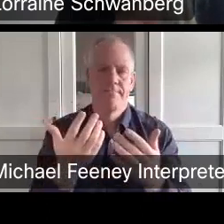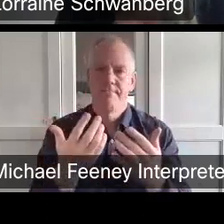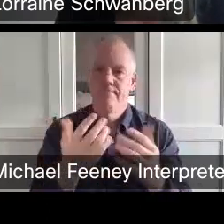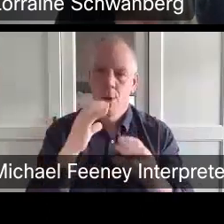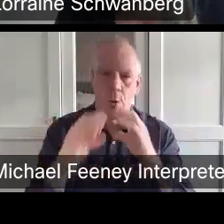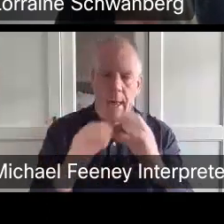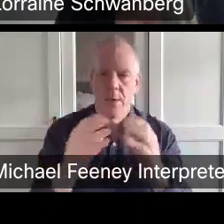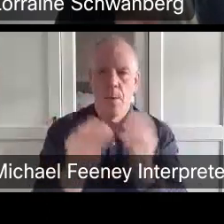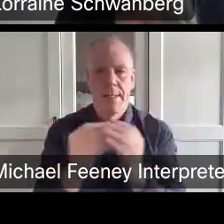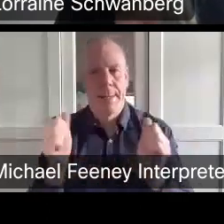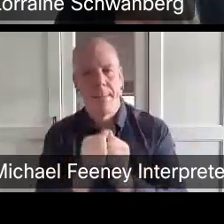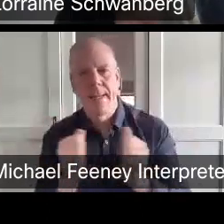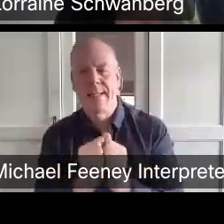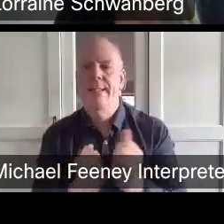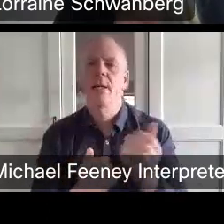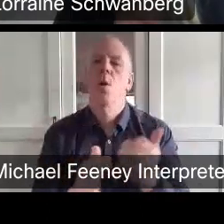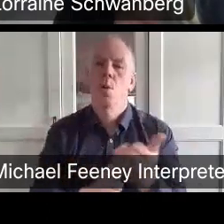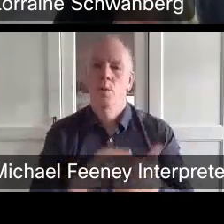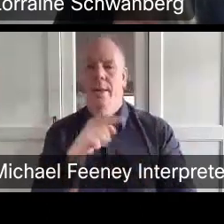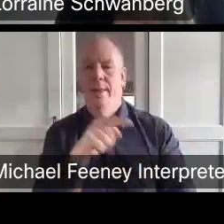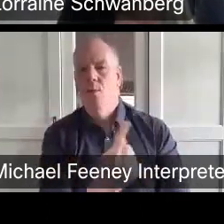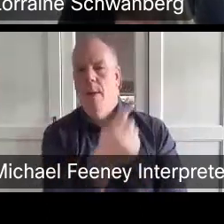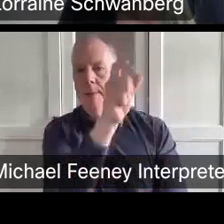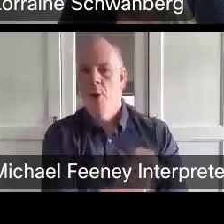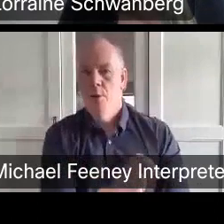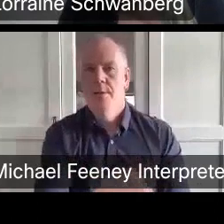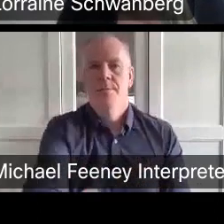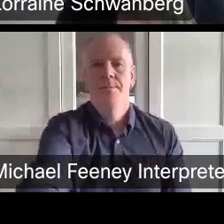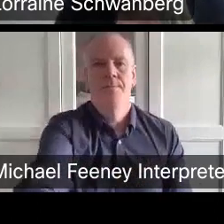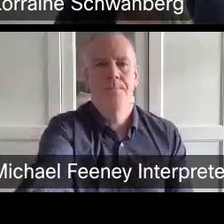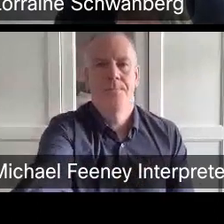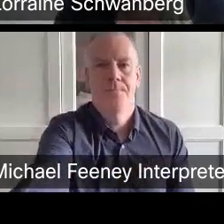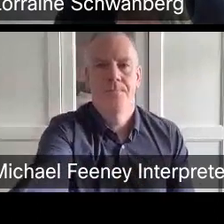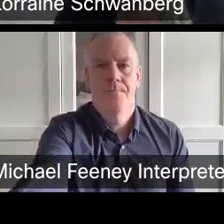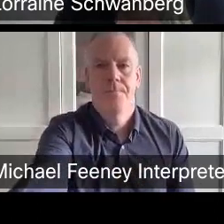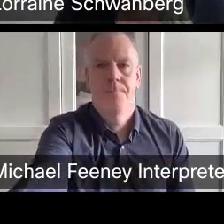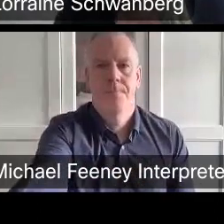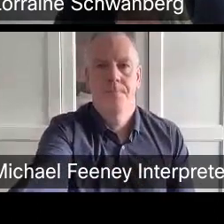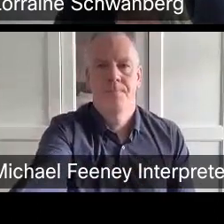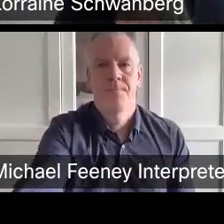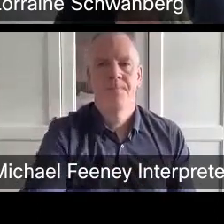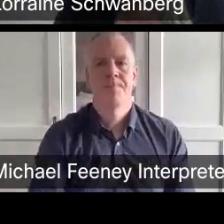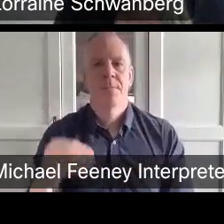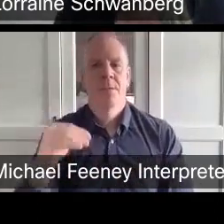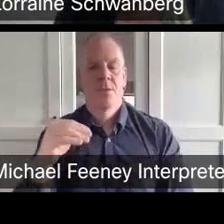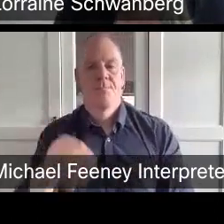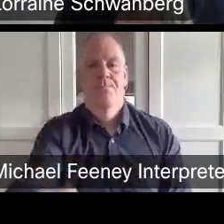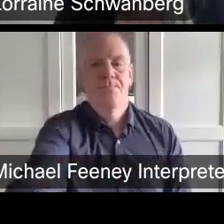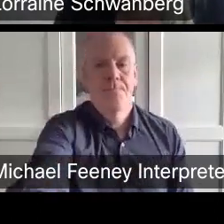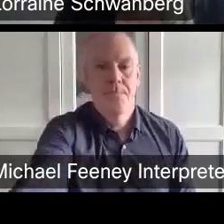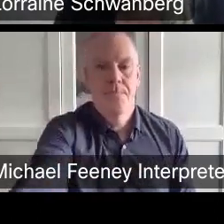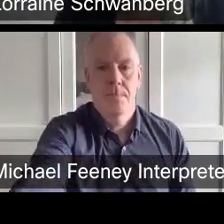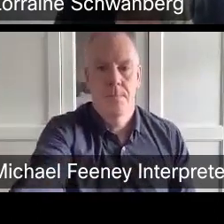the meetings or anything like that will be through that person. Obviously, our regulators have a key role with regards to the